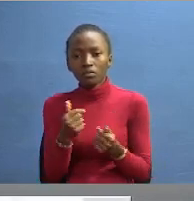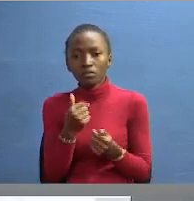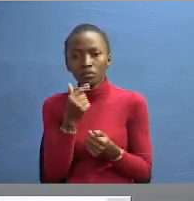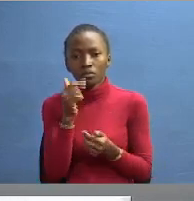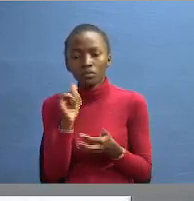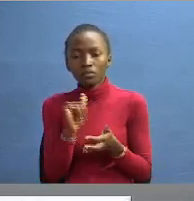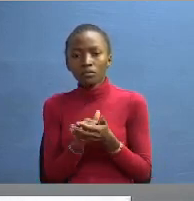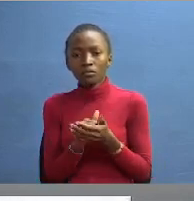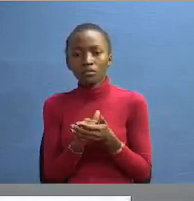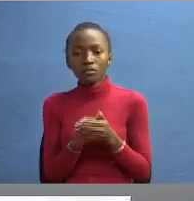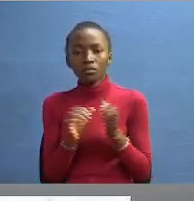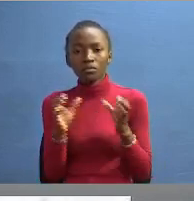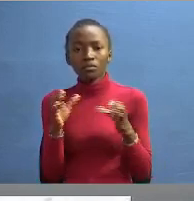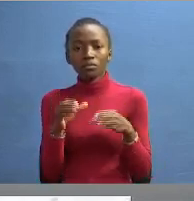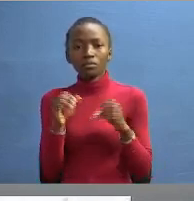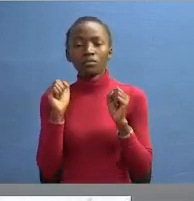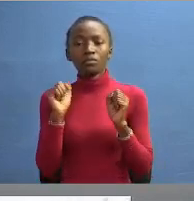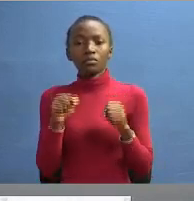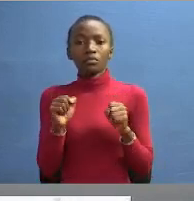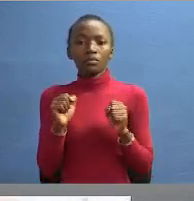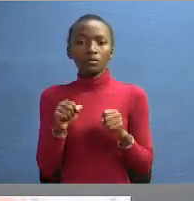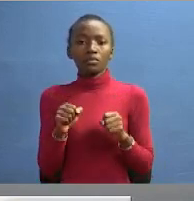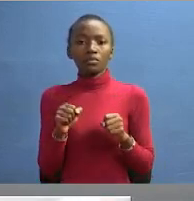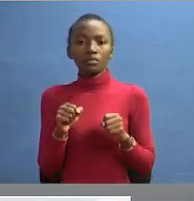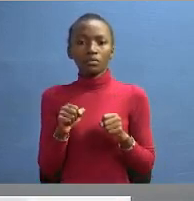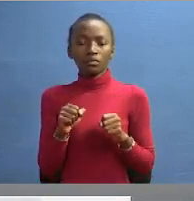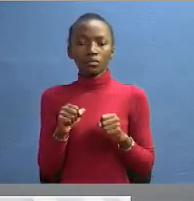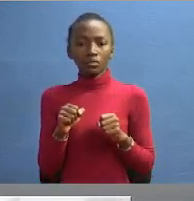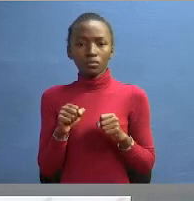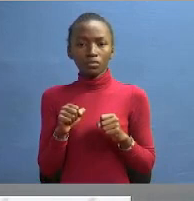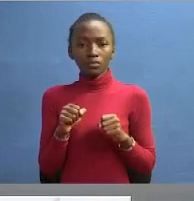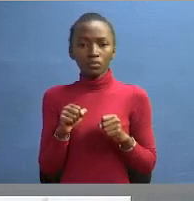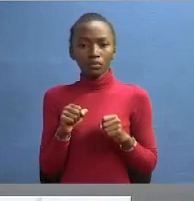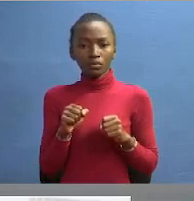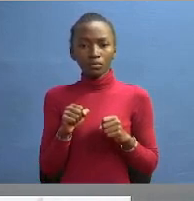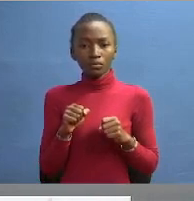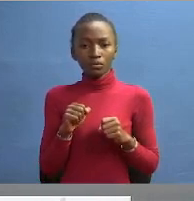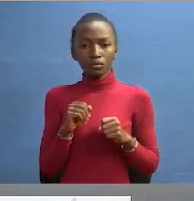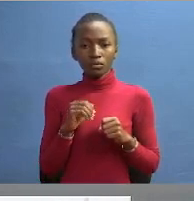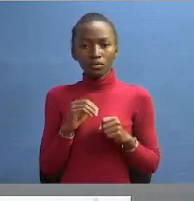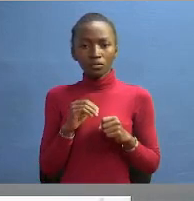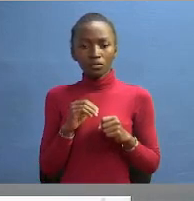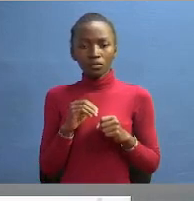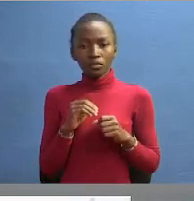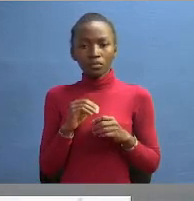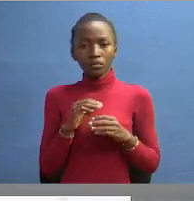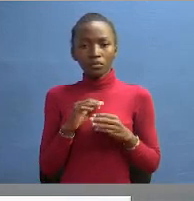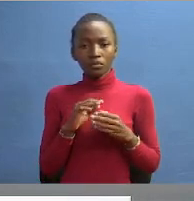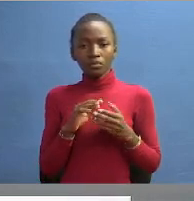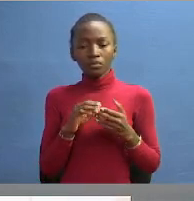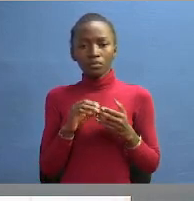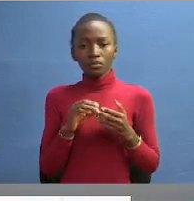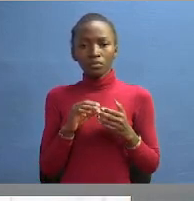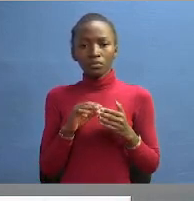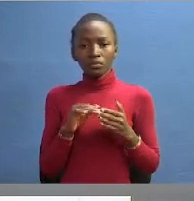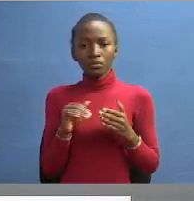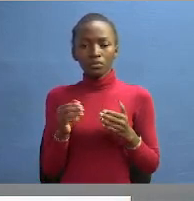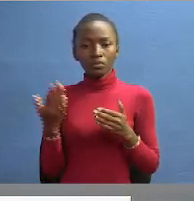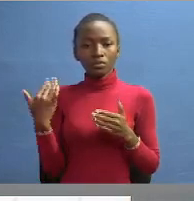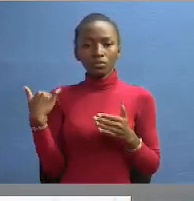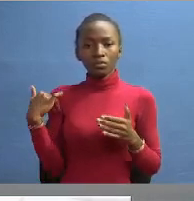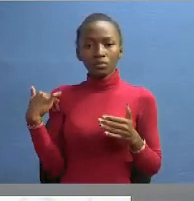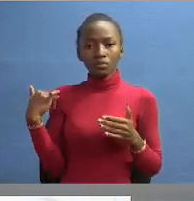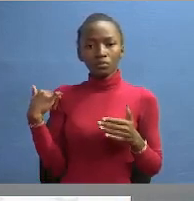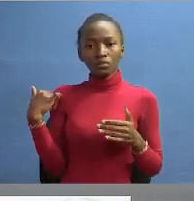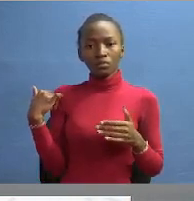to be a ceasefire, which has not been seen. Yesterday, a report was released, rather